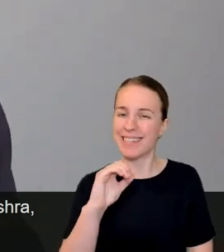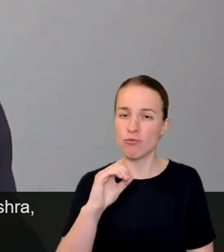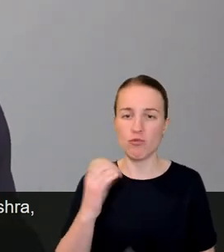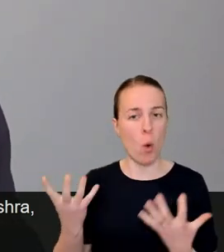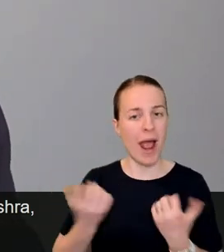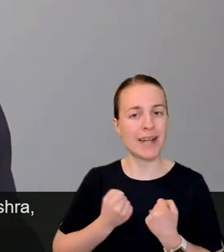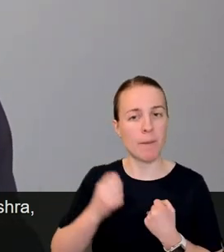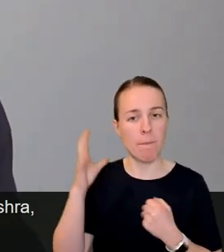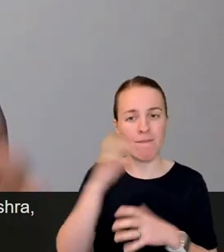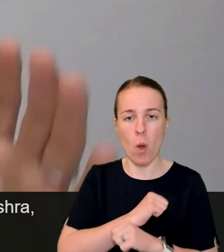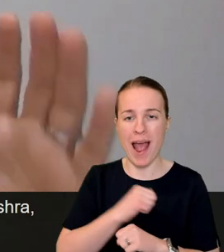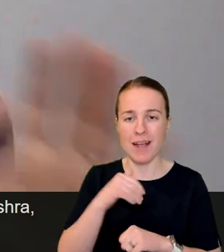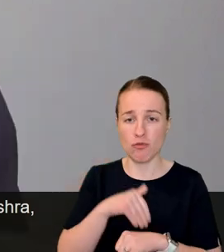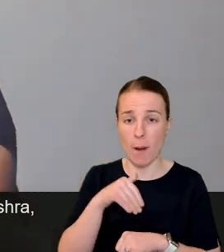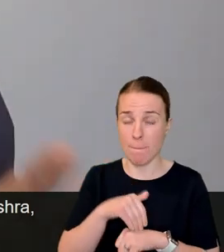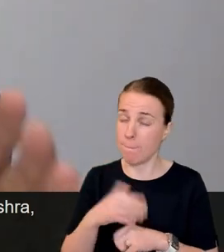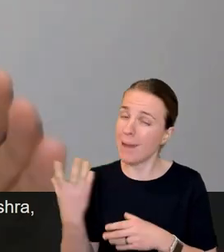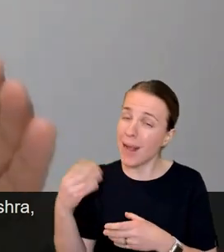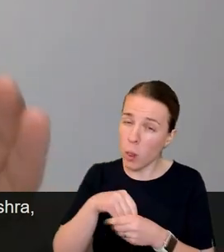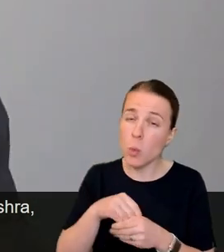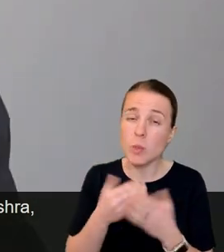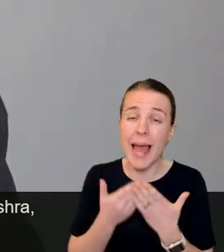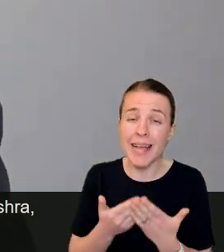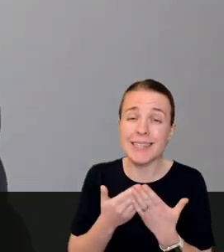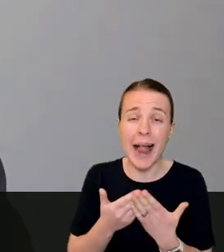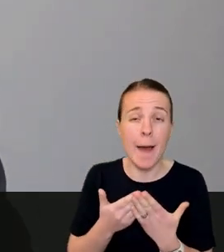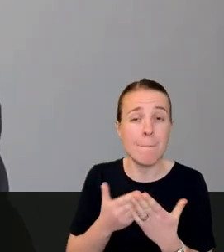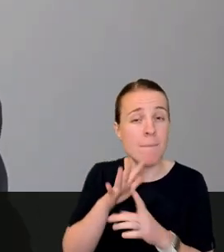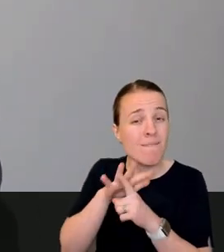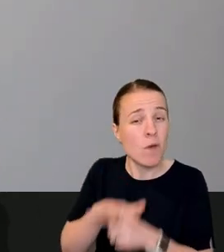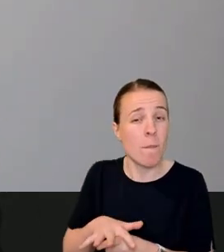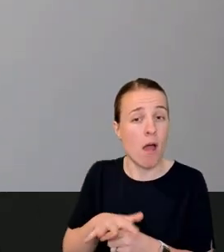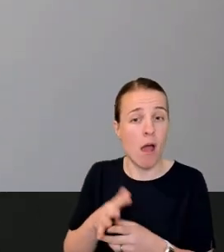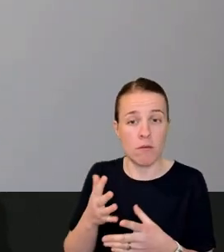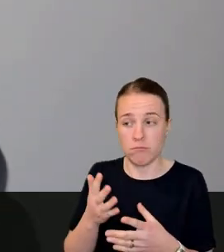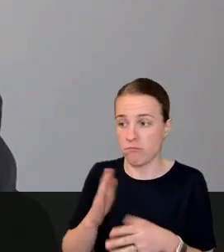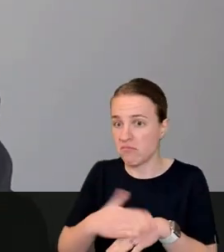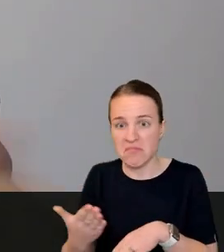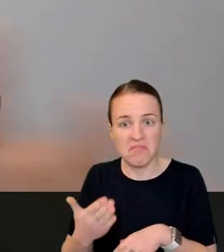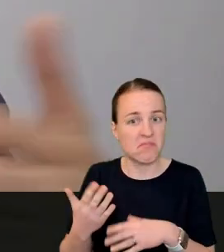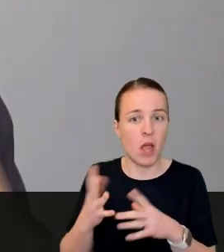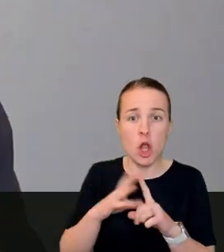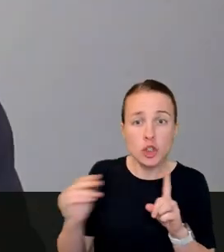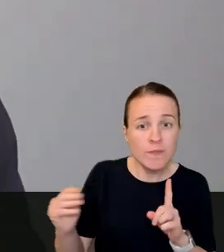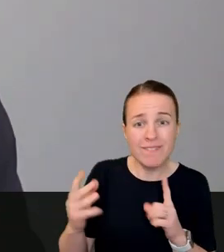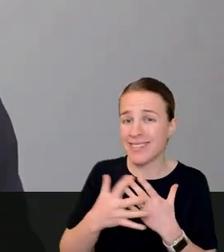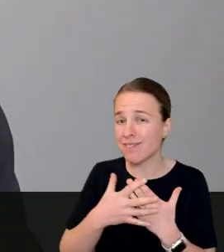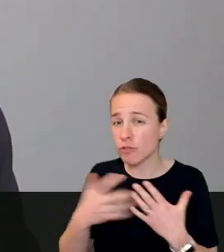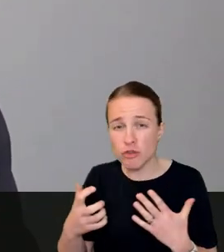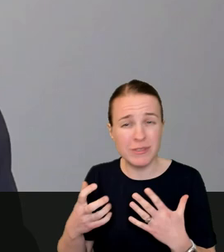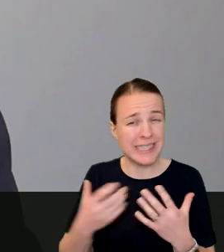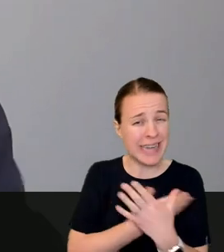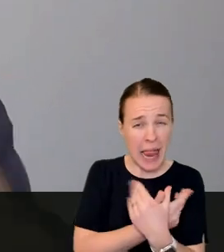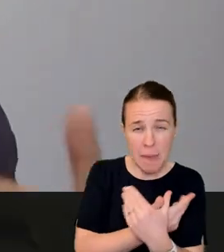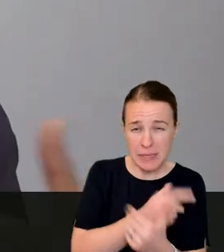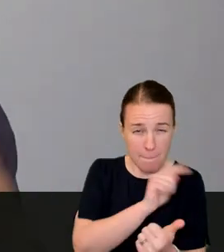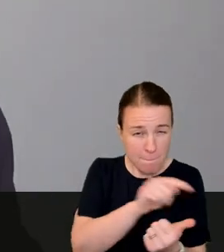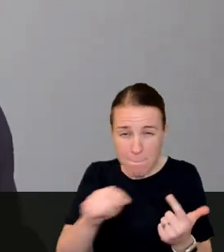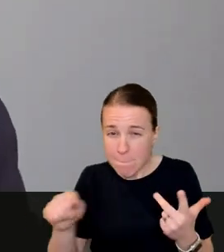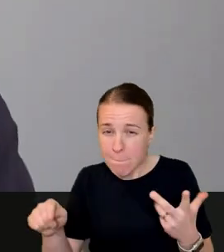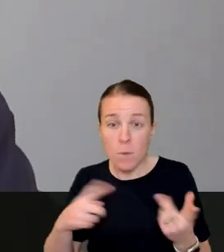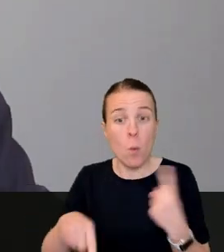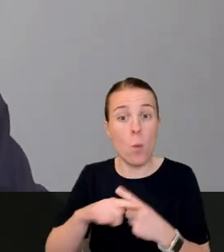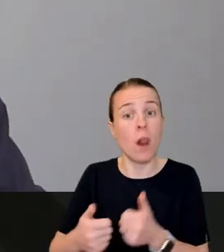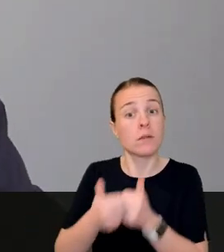includes Islamophobia. Whether you're a Conservative, Labour, Green or Lib Dem, they also have supported my policies, a really good